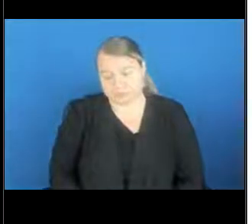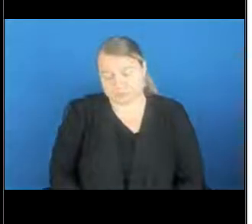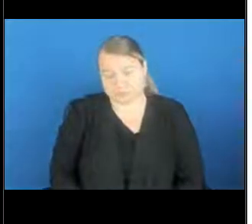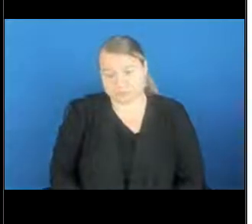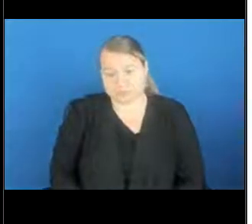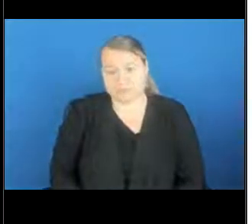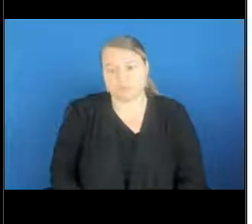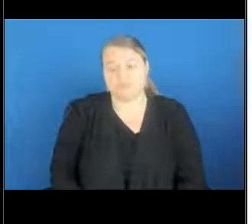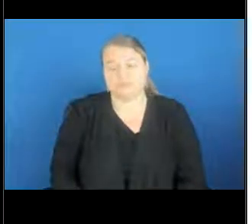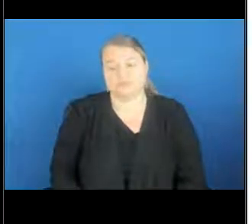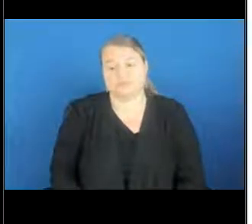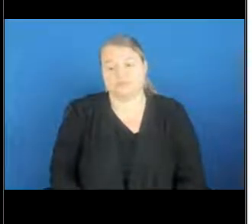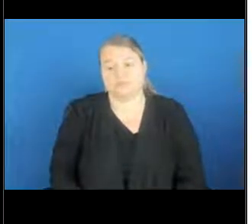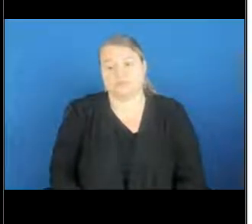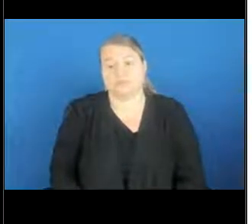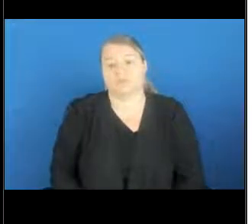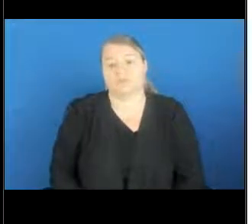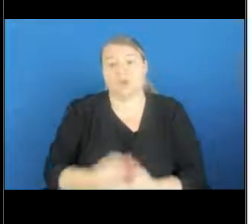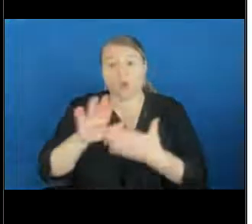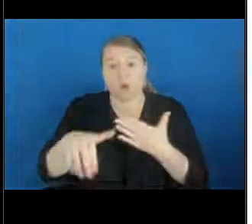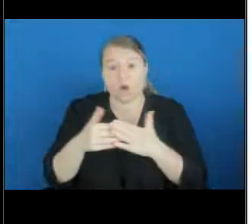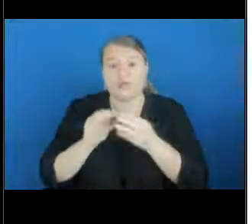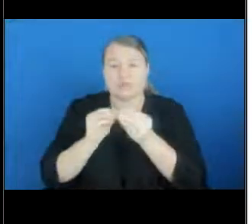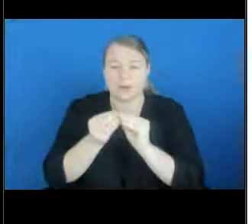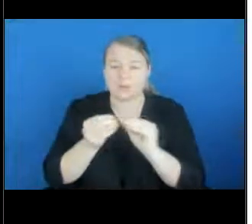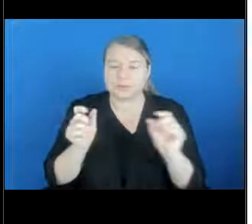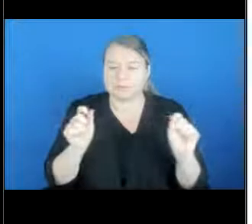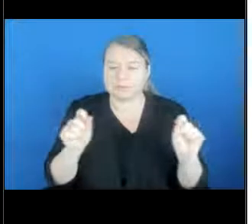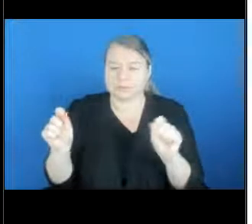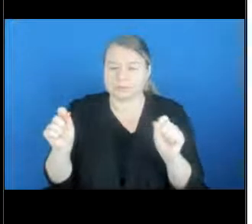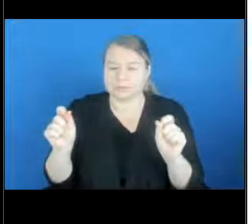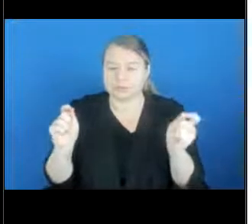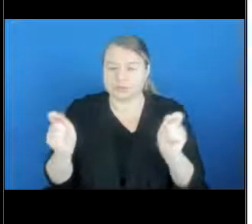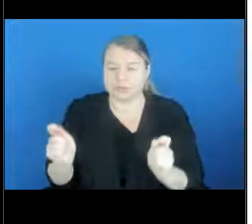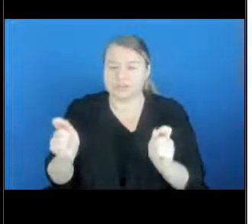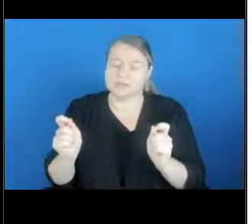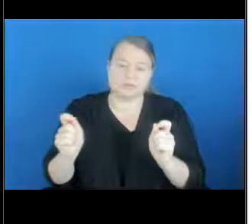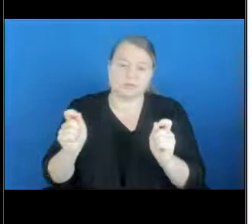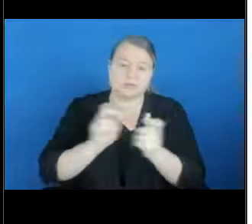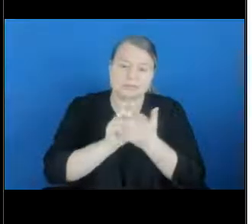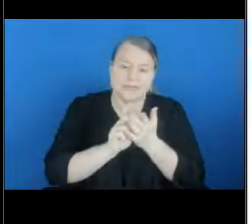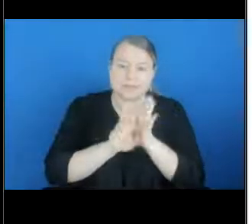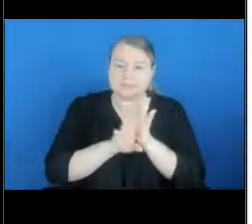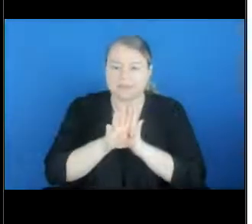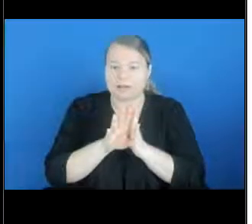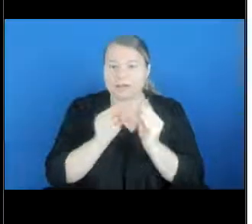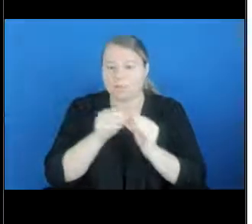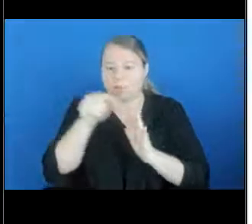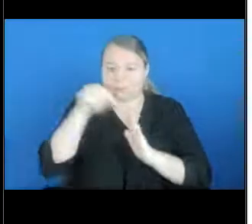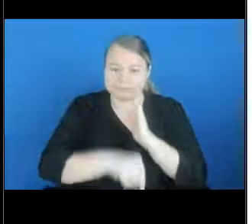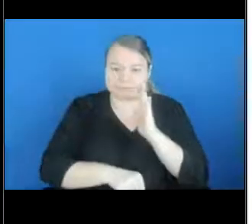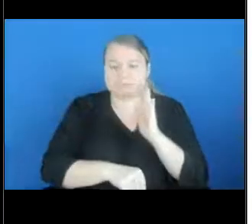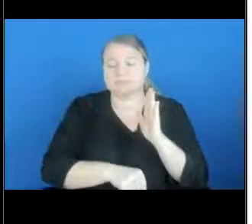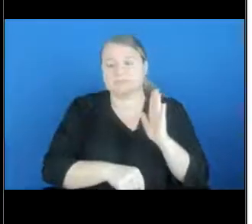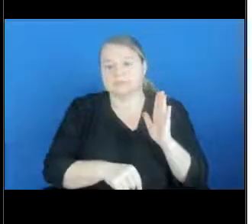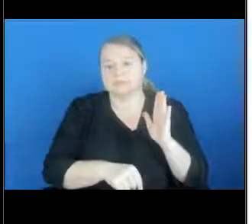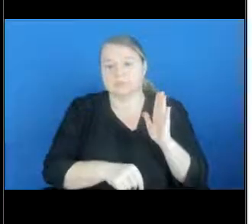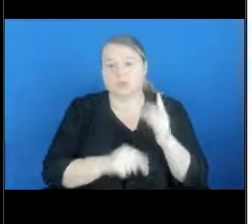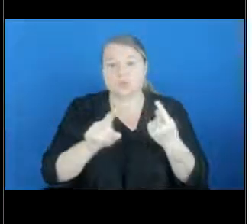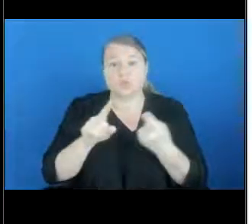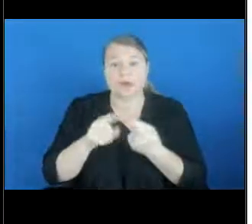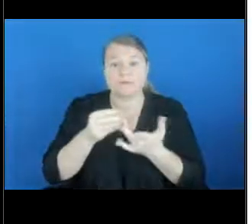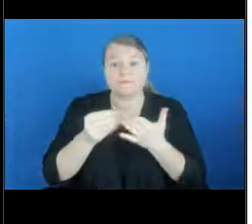All of these numbers are subject to change as the design is developed in further detail and when the funding